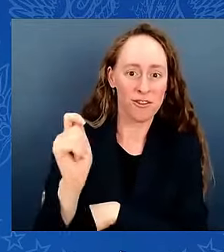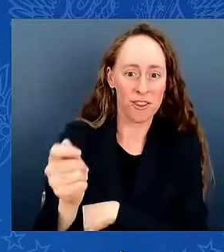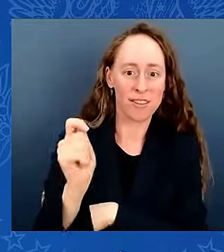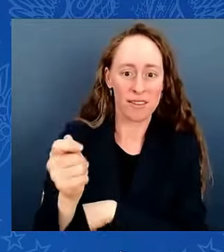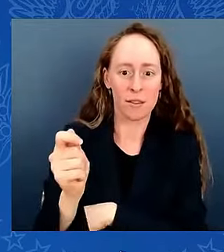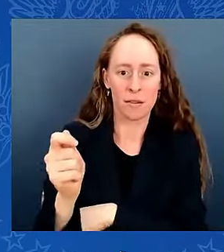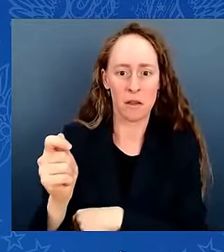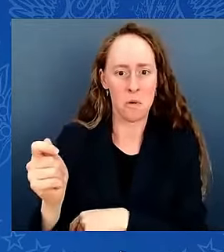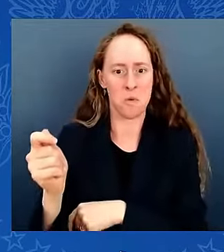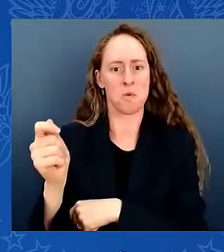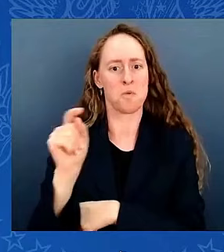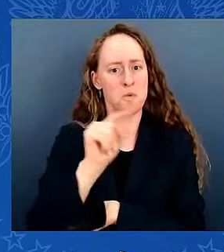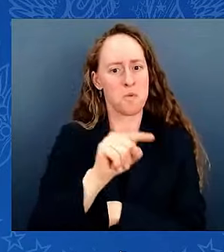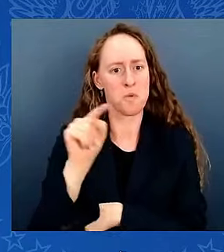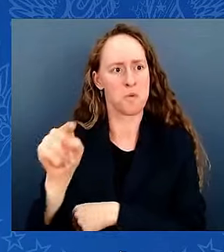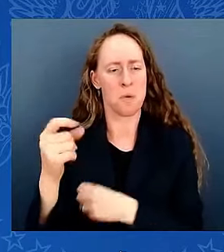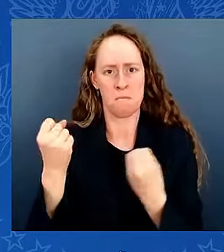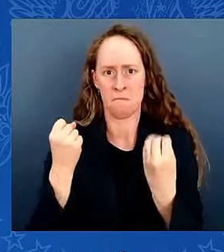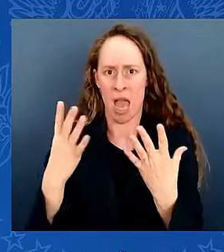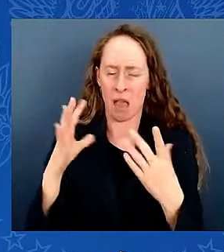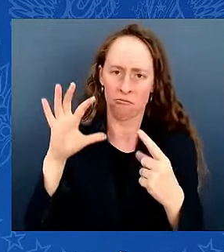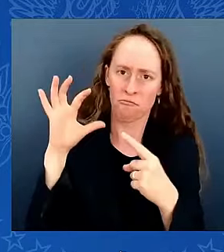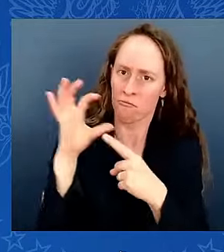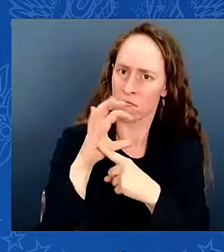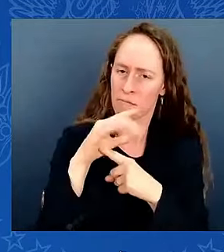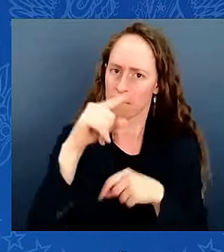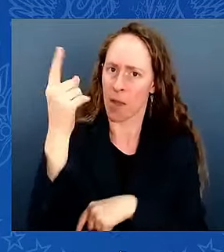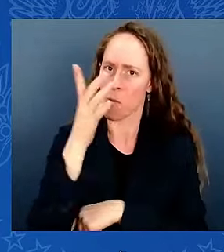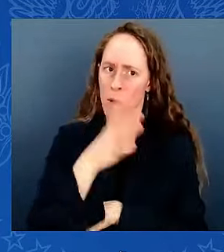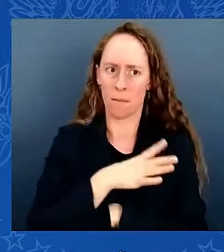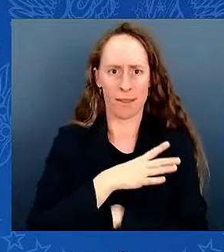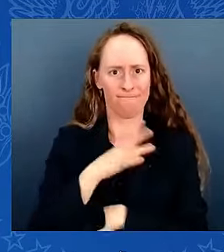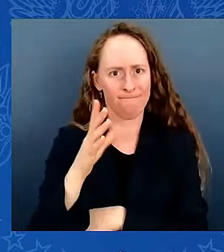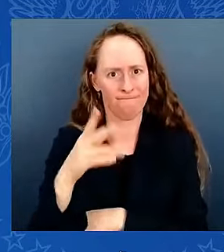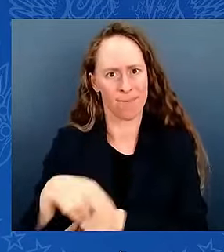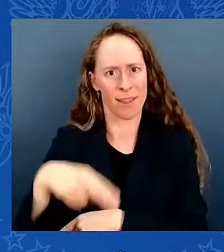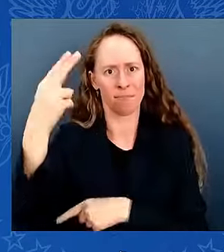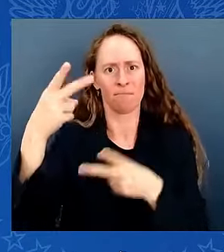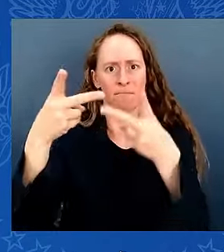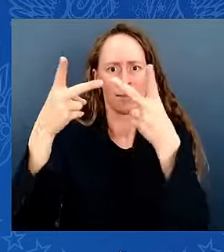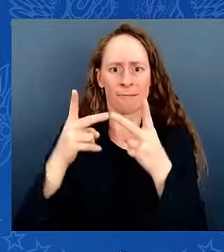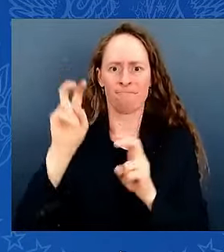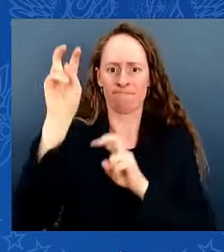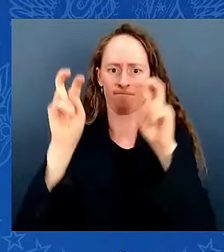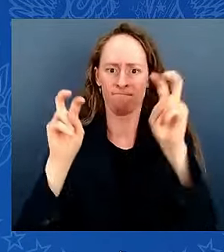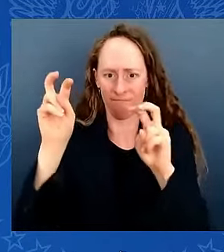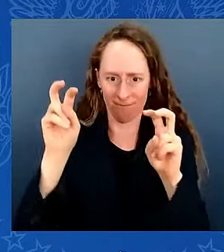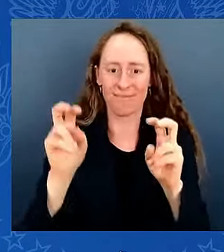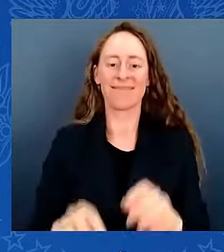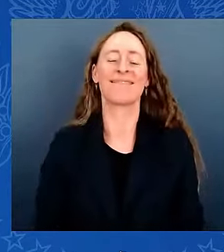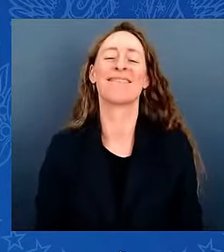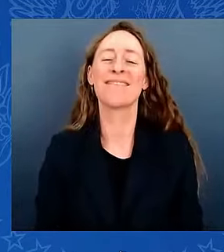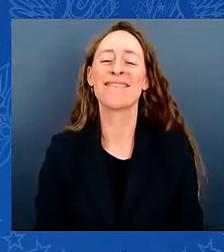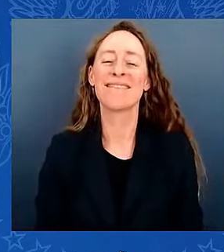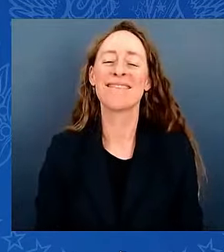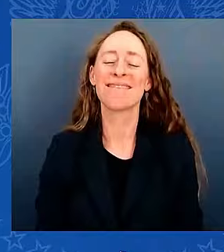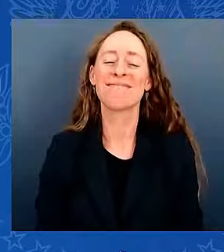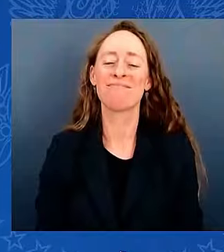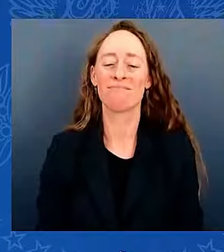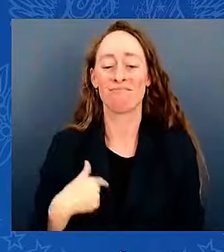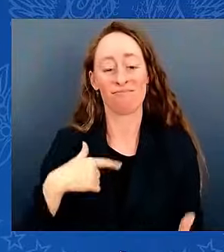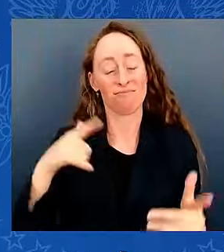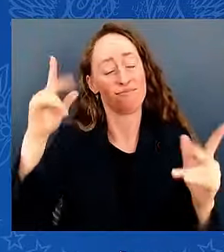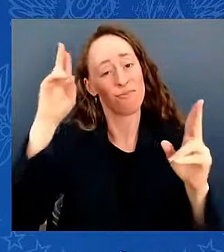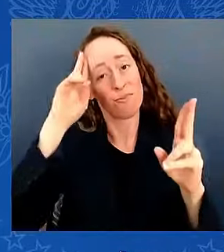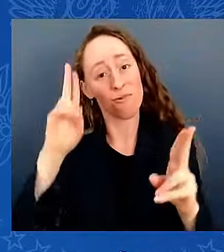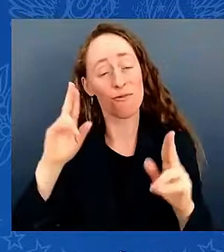that, let's bring out some more excellence to honor this moment. It is my pleasure to introduce the first Black woman to